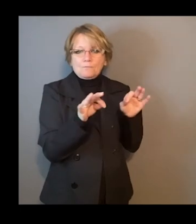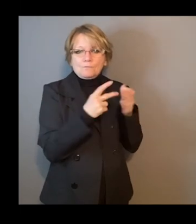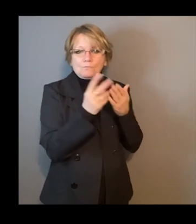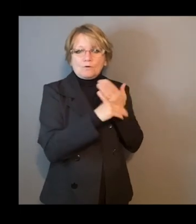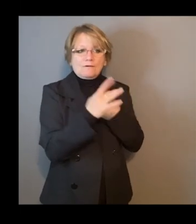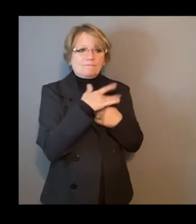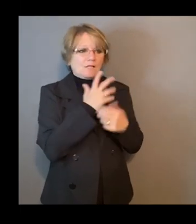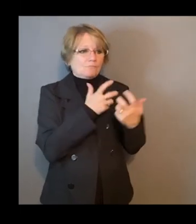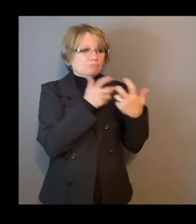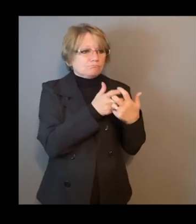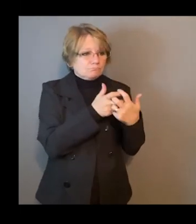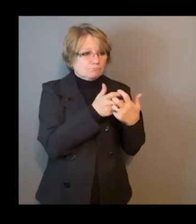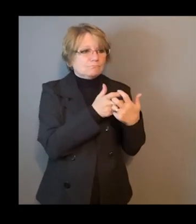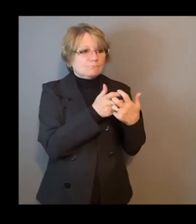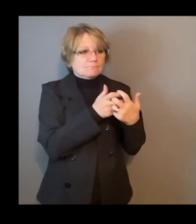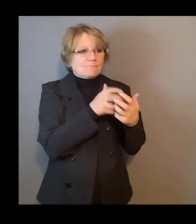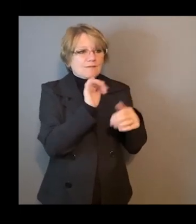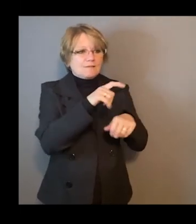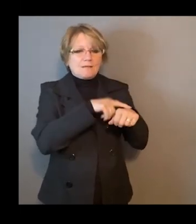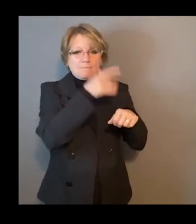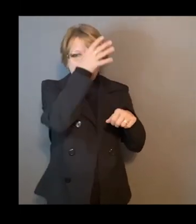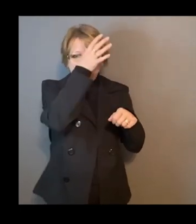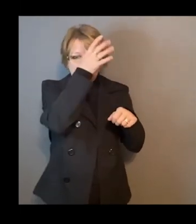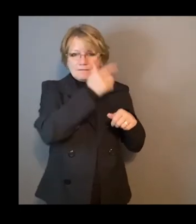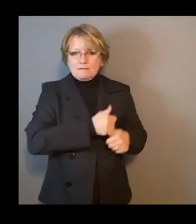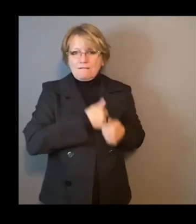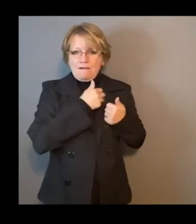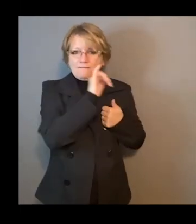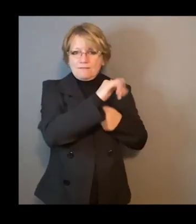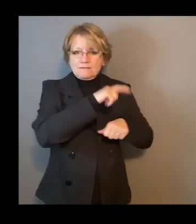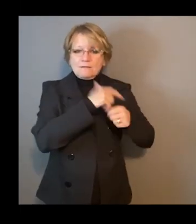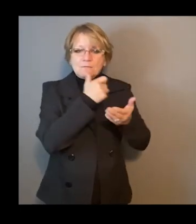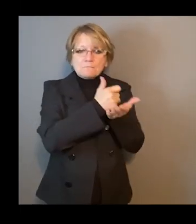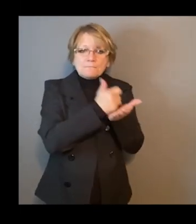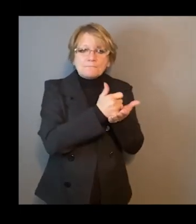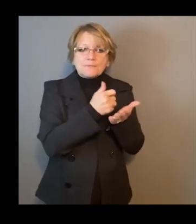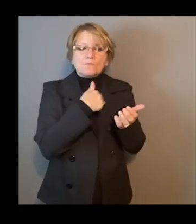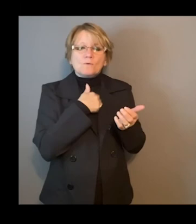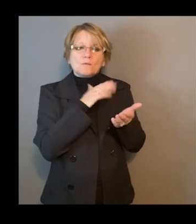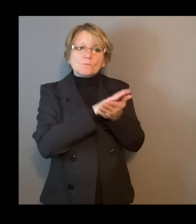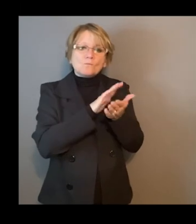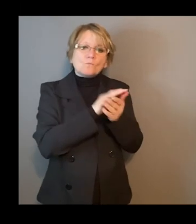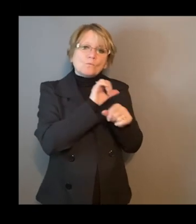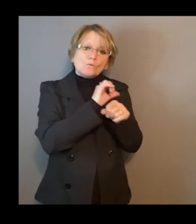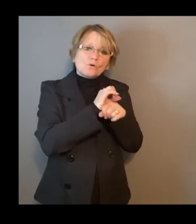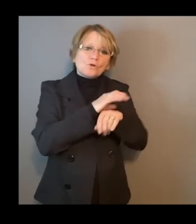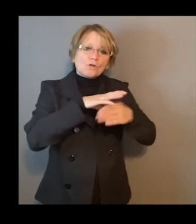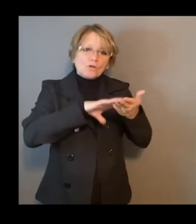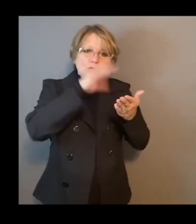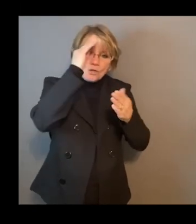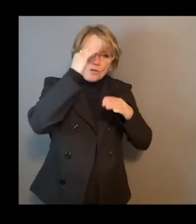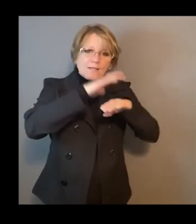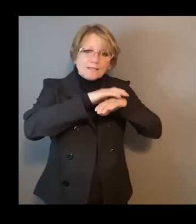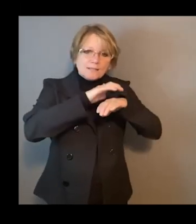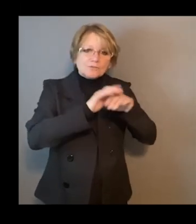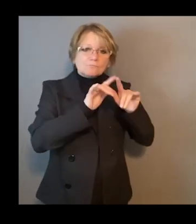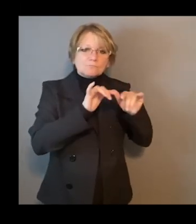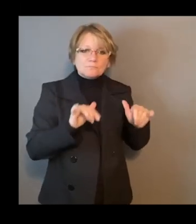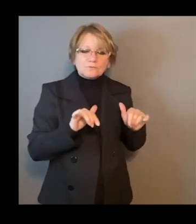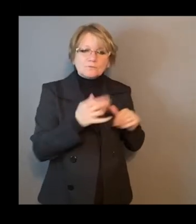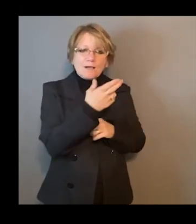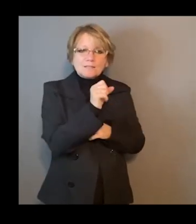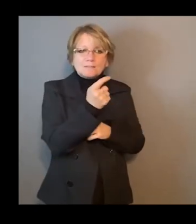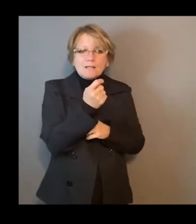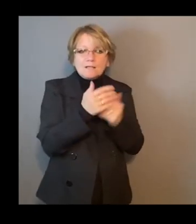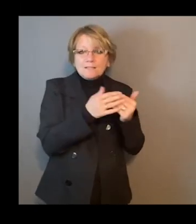fit in. And then my father was alive at that point, so he helped me a lot with my schoolwork and getting to know the English language and things like that. So high school